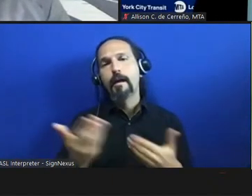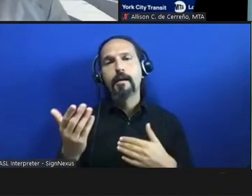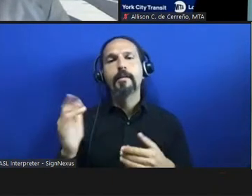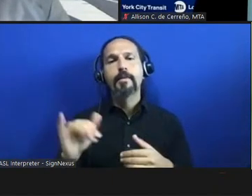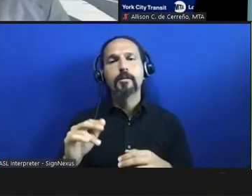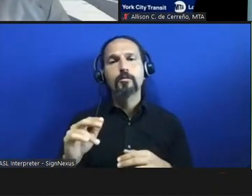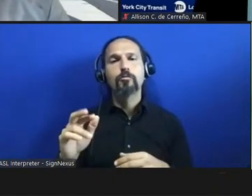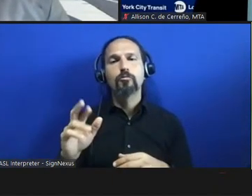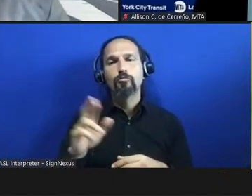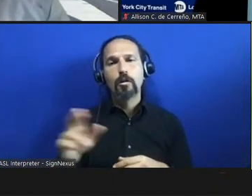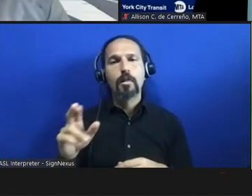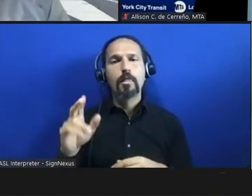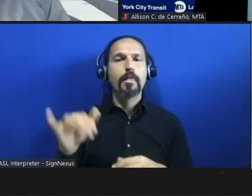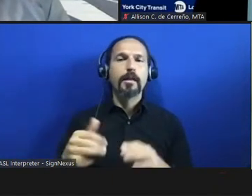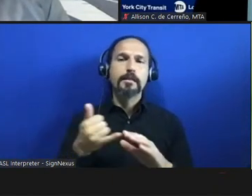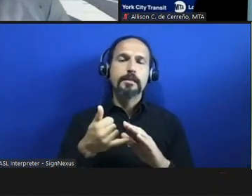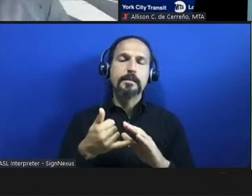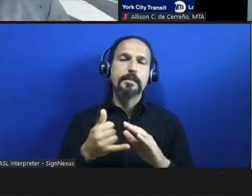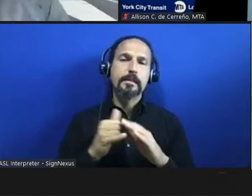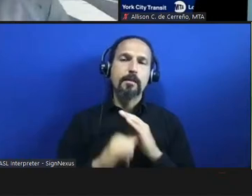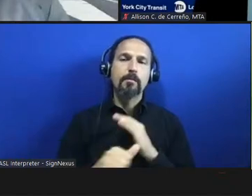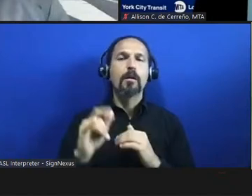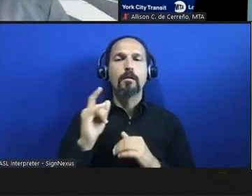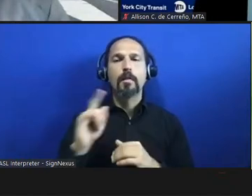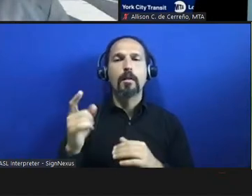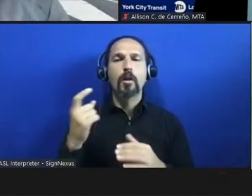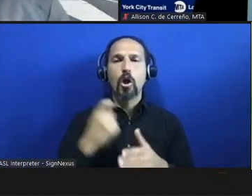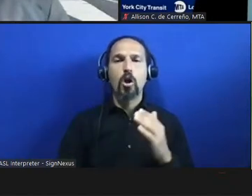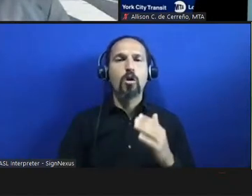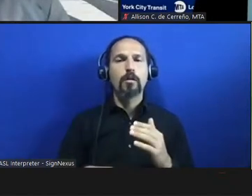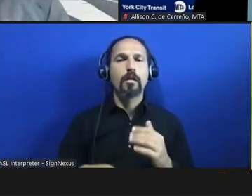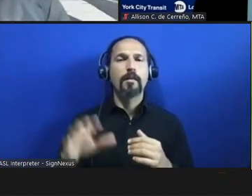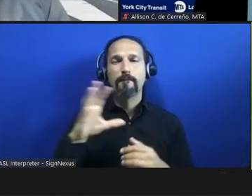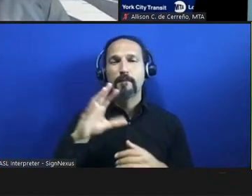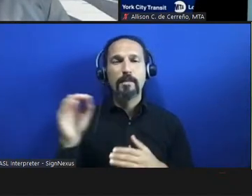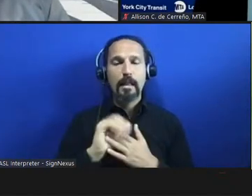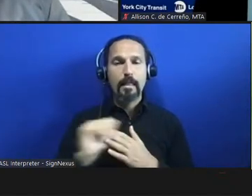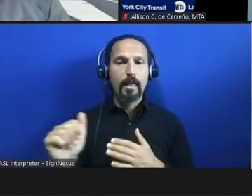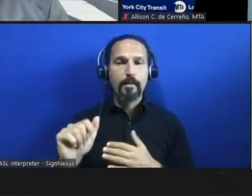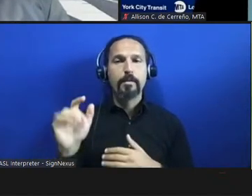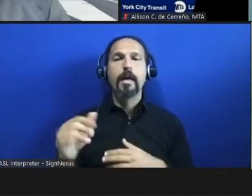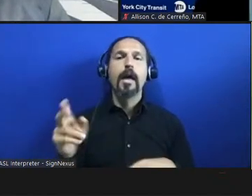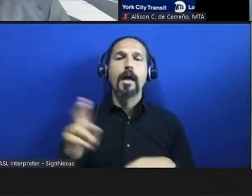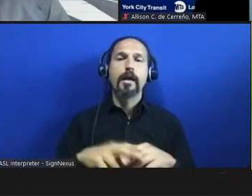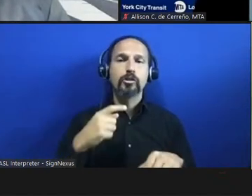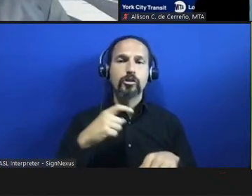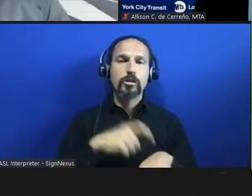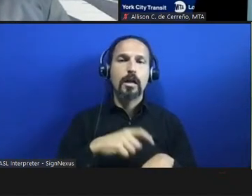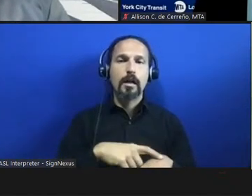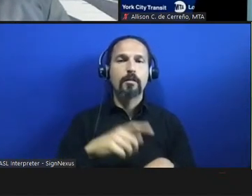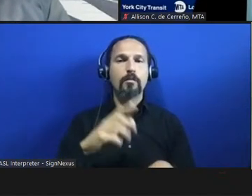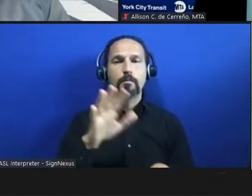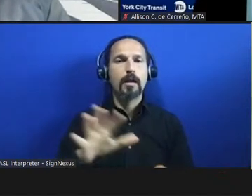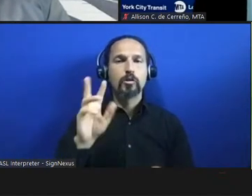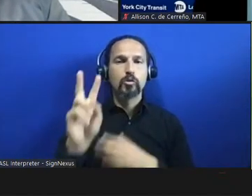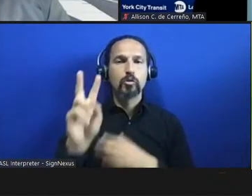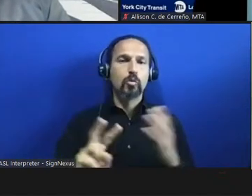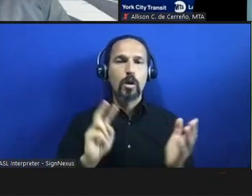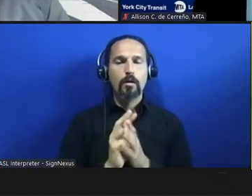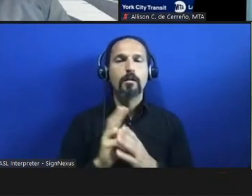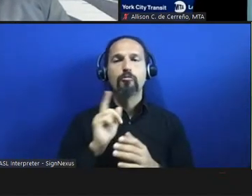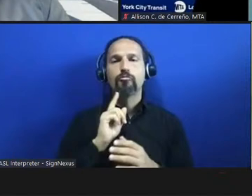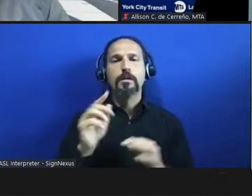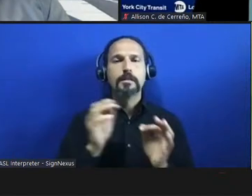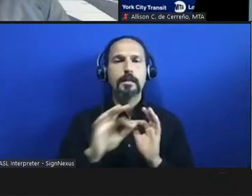and finally onto the subway when they reach Manhattan the commute will cost them 50 or more in the extra time would be at least two hours to a simple